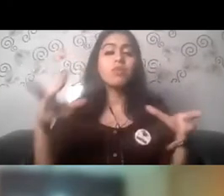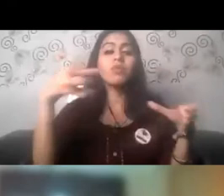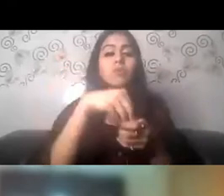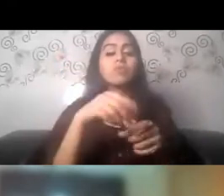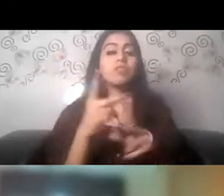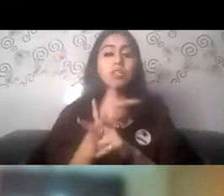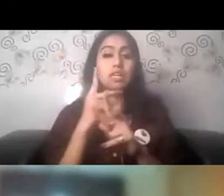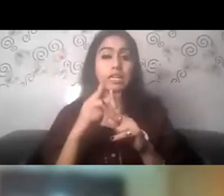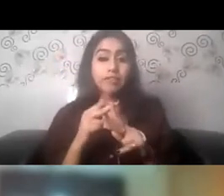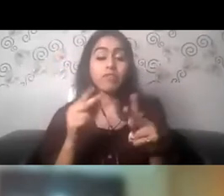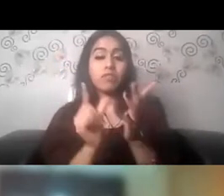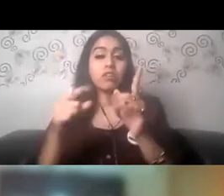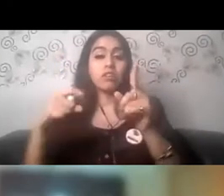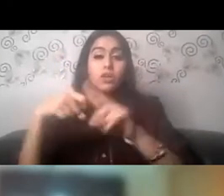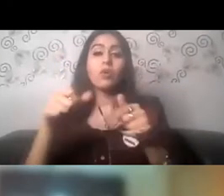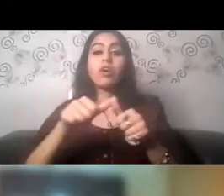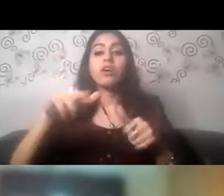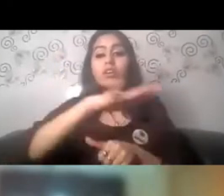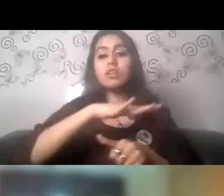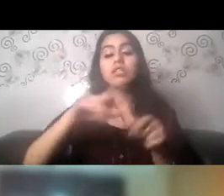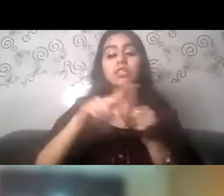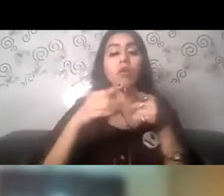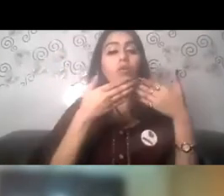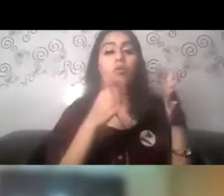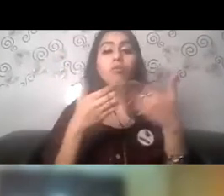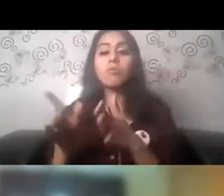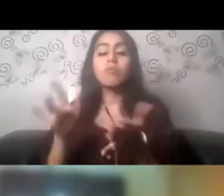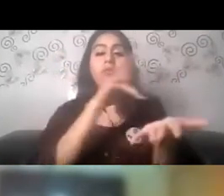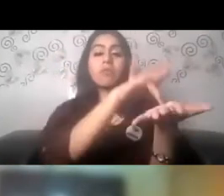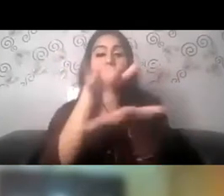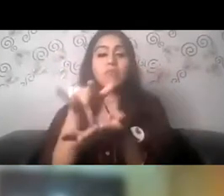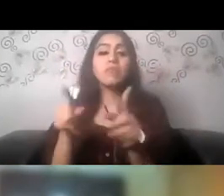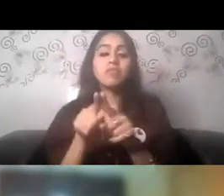towards making the UK an open place for people with disability.